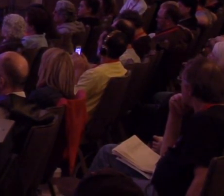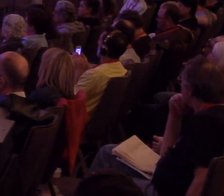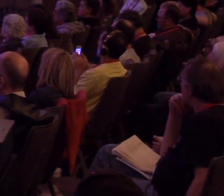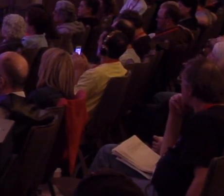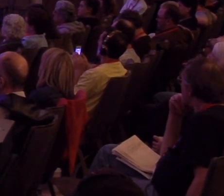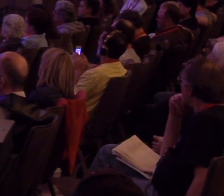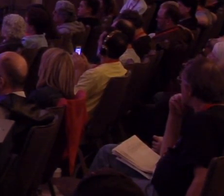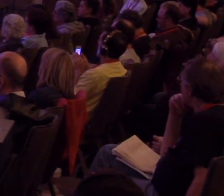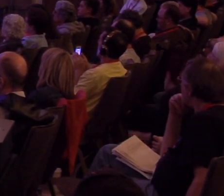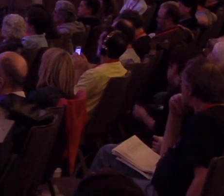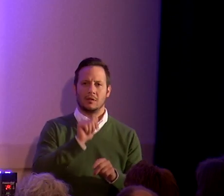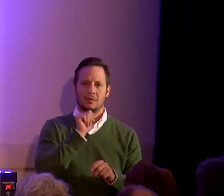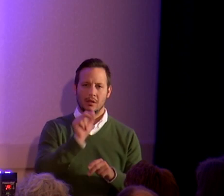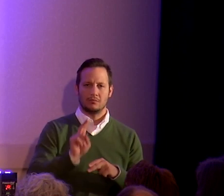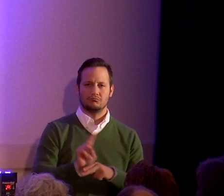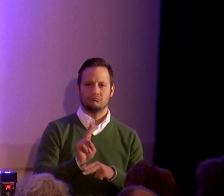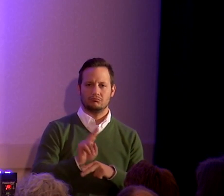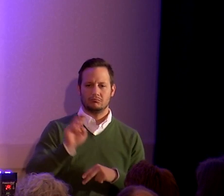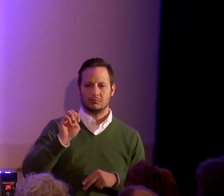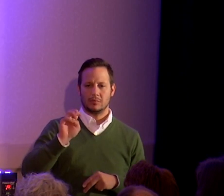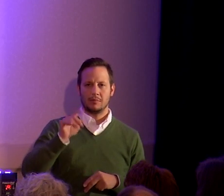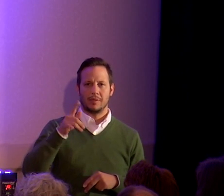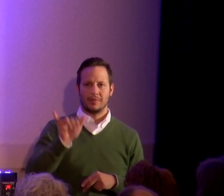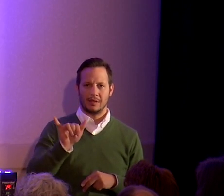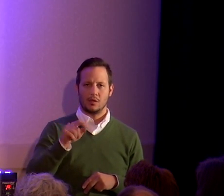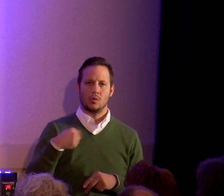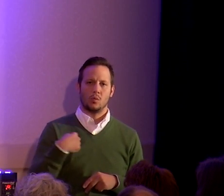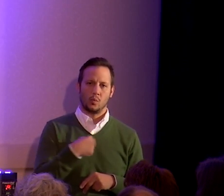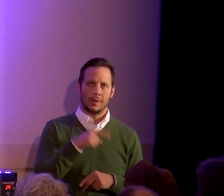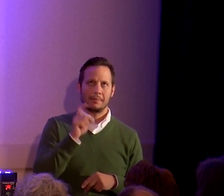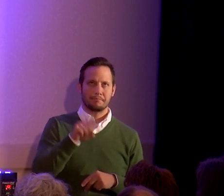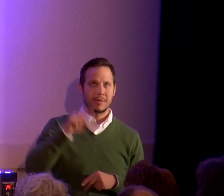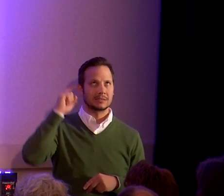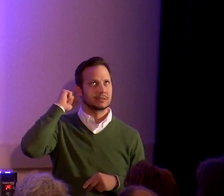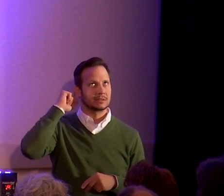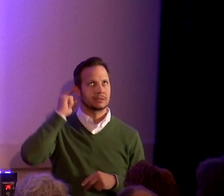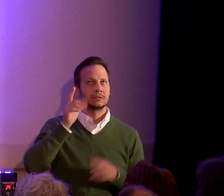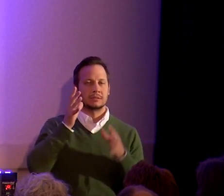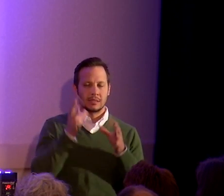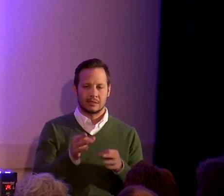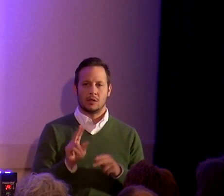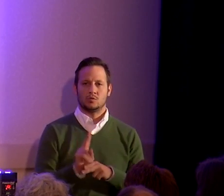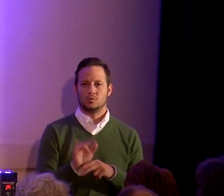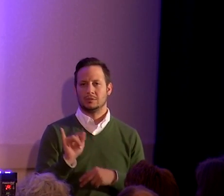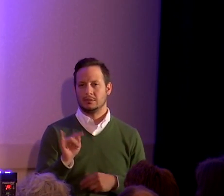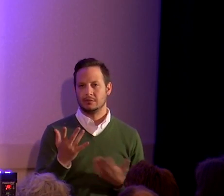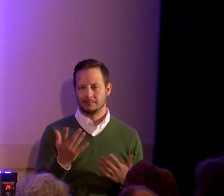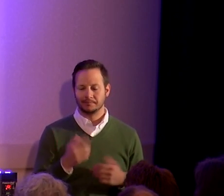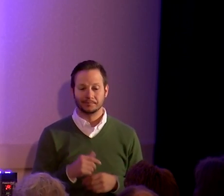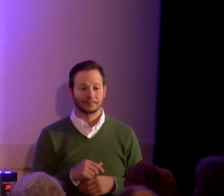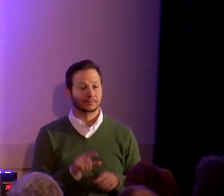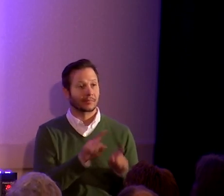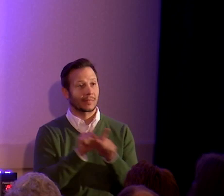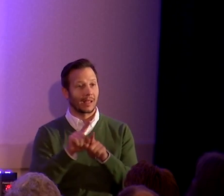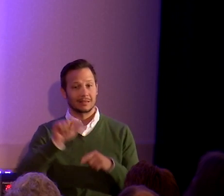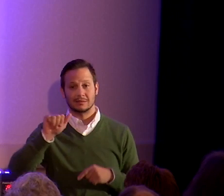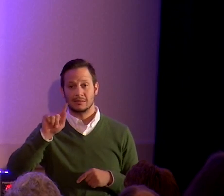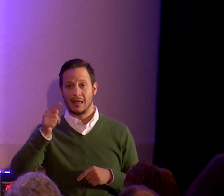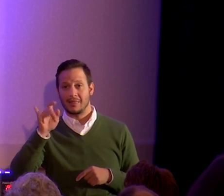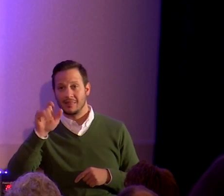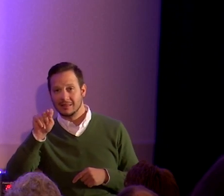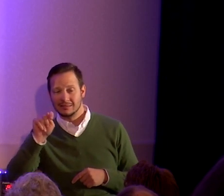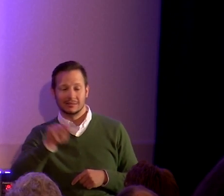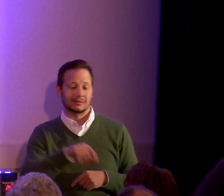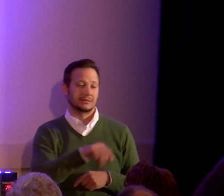people aren't practicing empathy. And again, it has to be a conscious choice to practice that empathy. So as atheists, as theists,